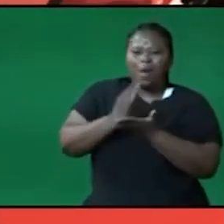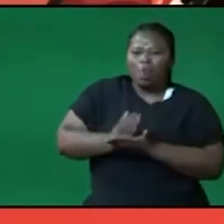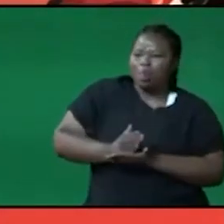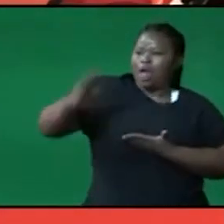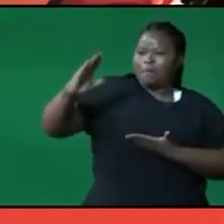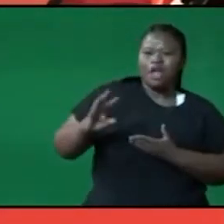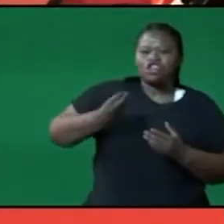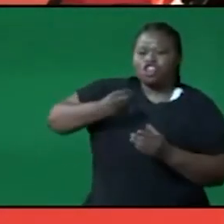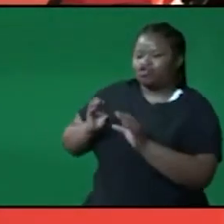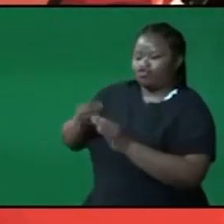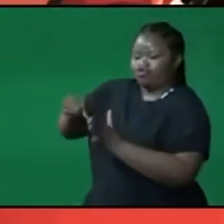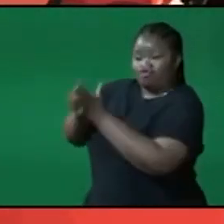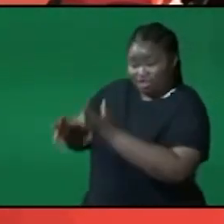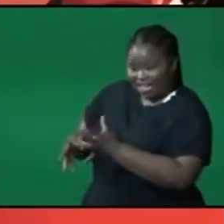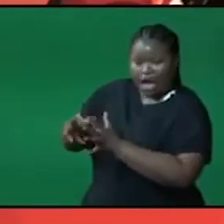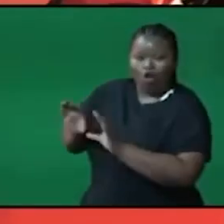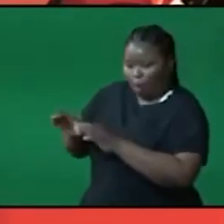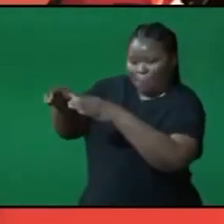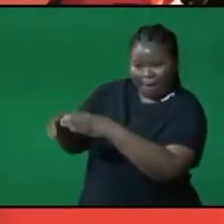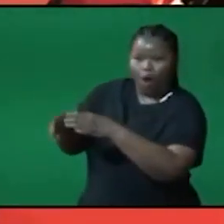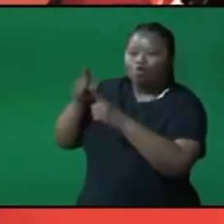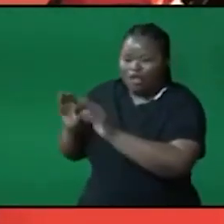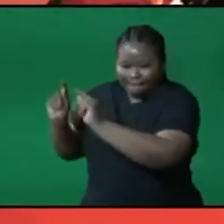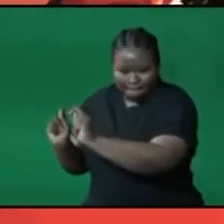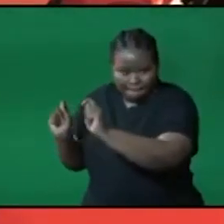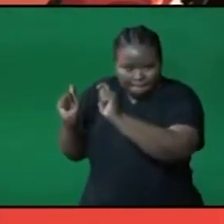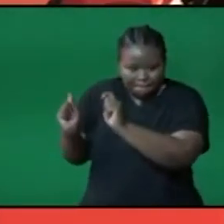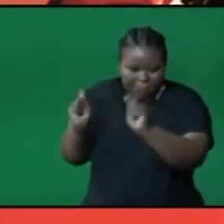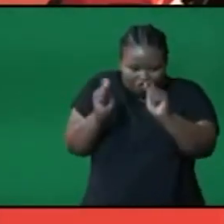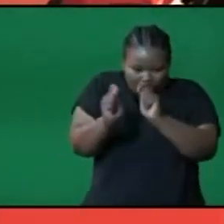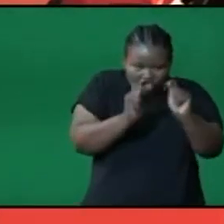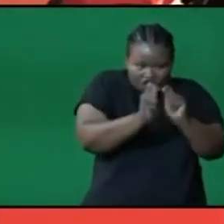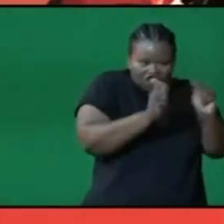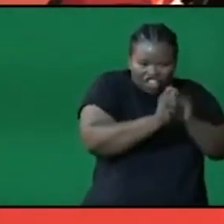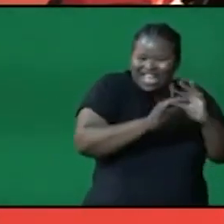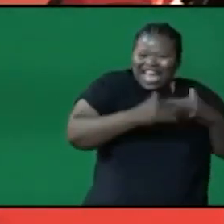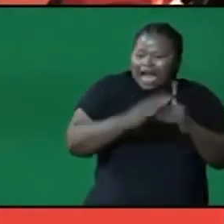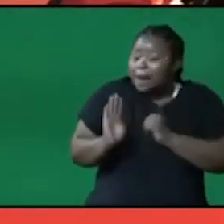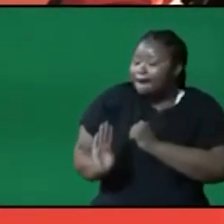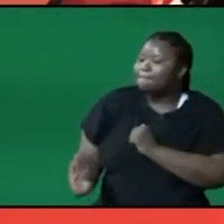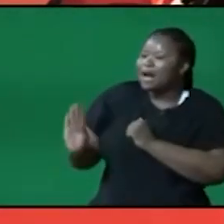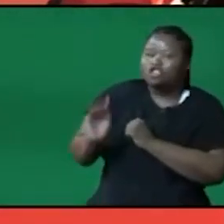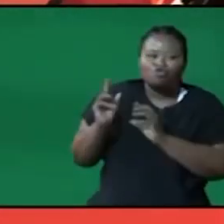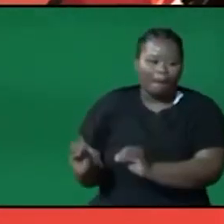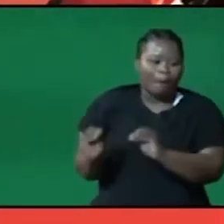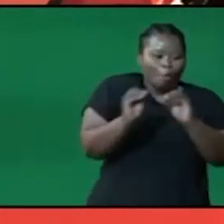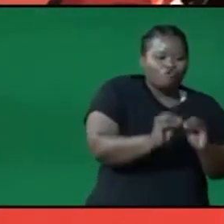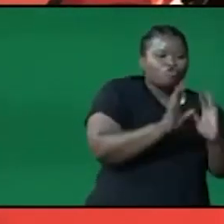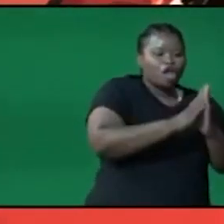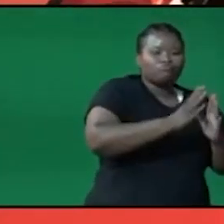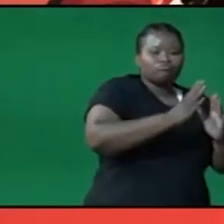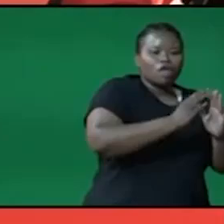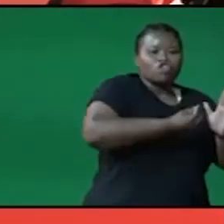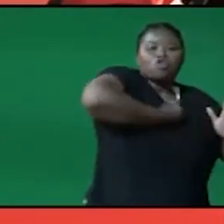the student command. We are converting every branch of the student command into the youth command. Where there